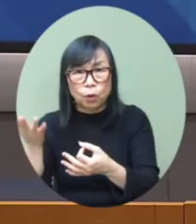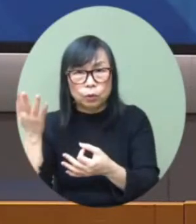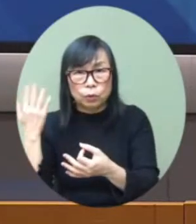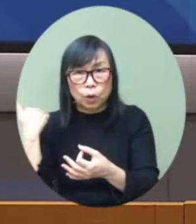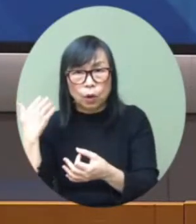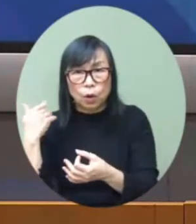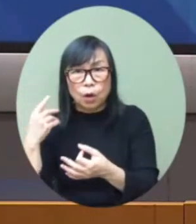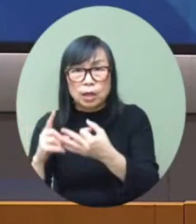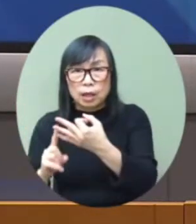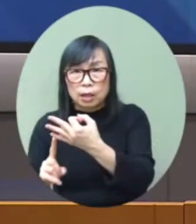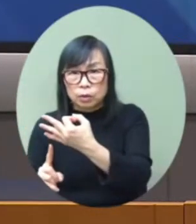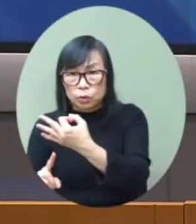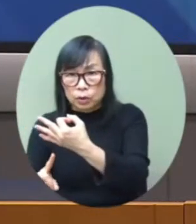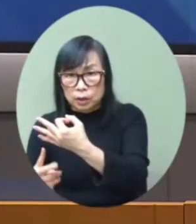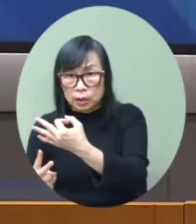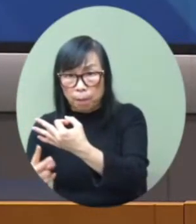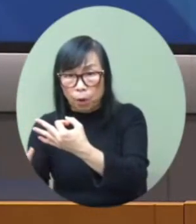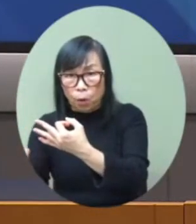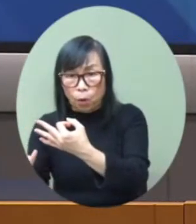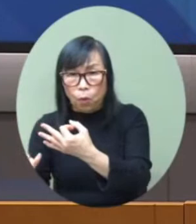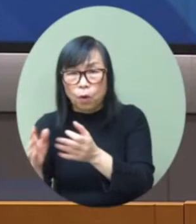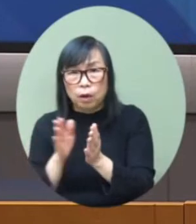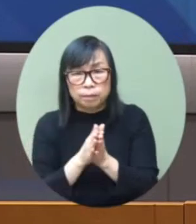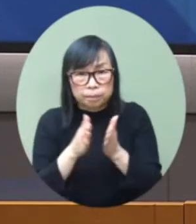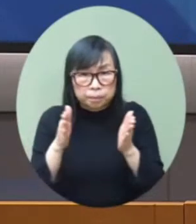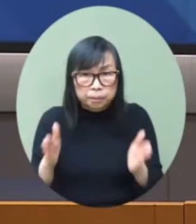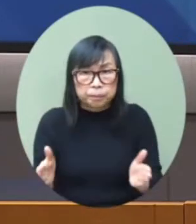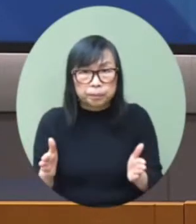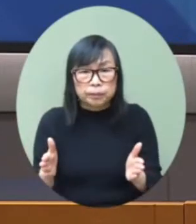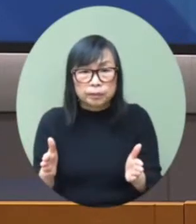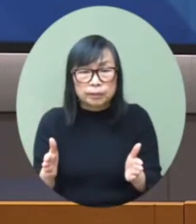companies to iron out the difficulties.